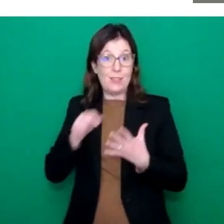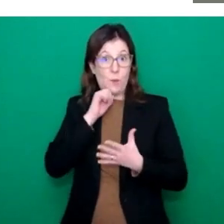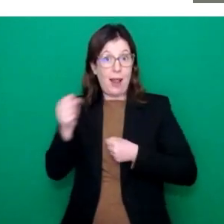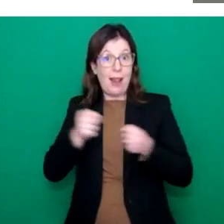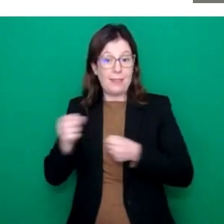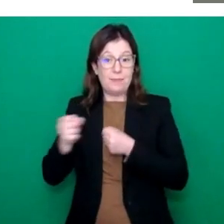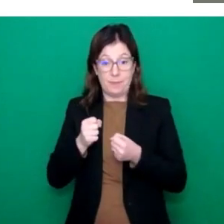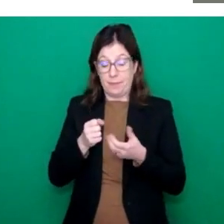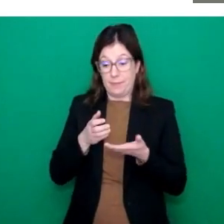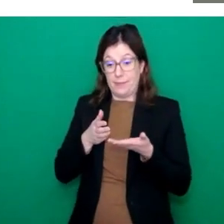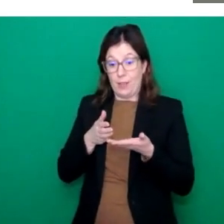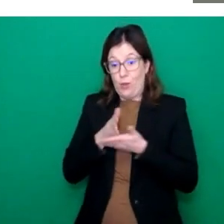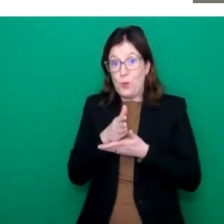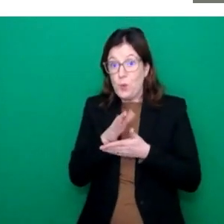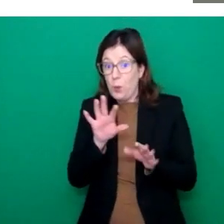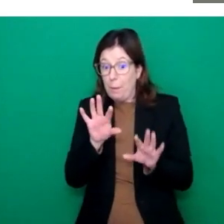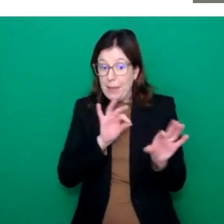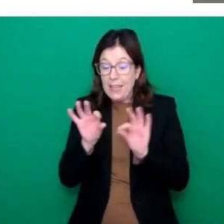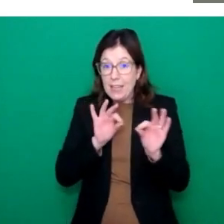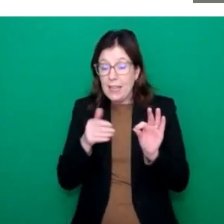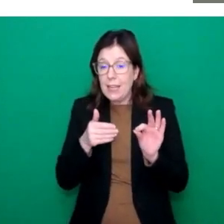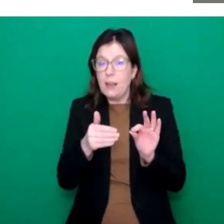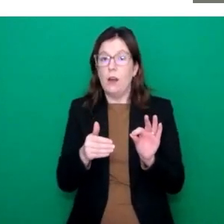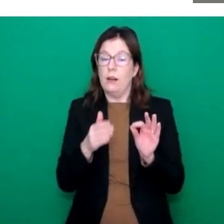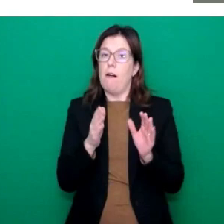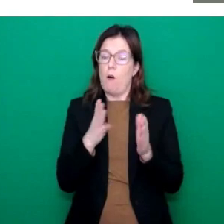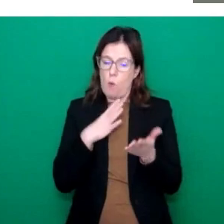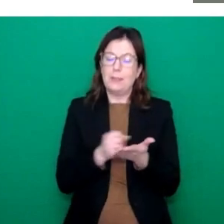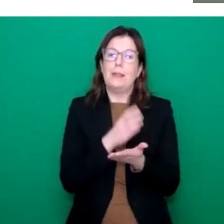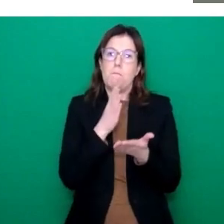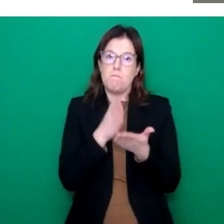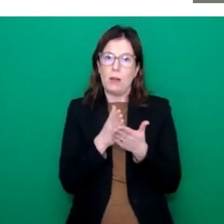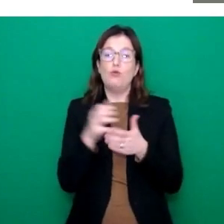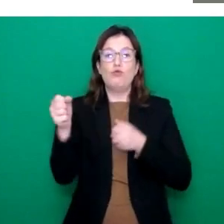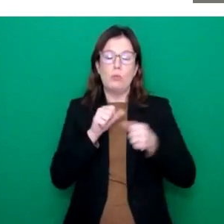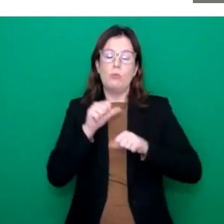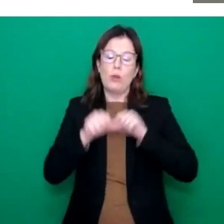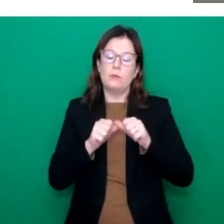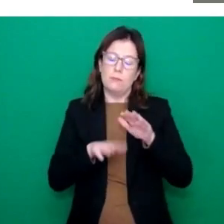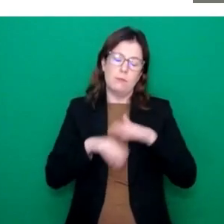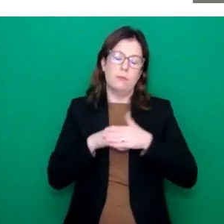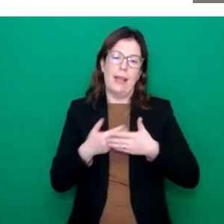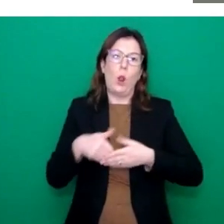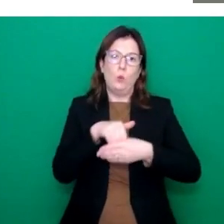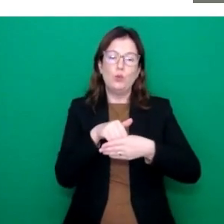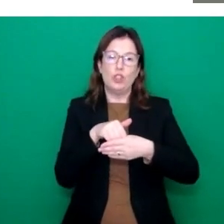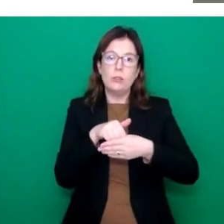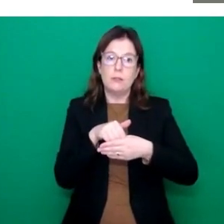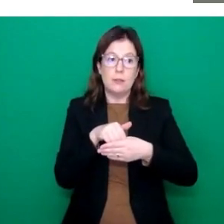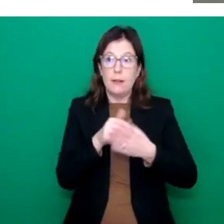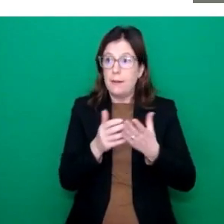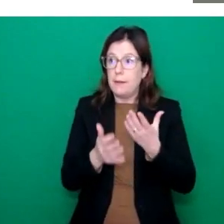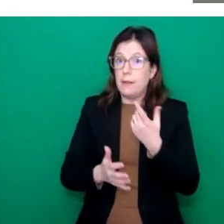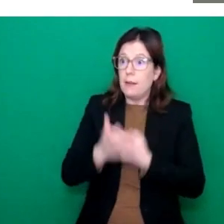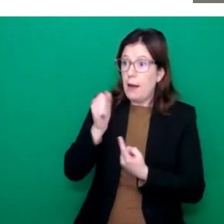recruitment process and ensuring that we are inclusive as possible in the process of gaining placements with